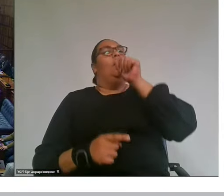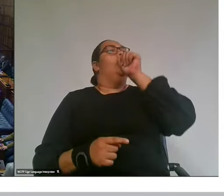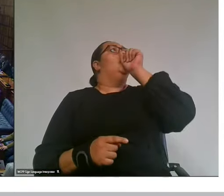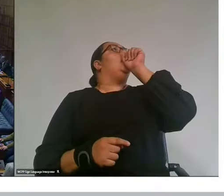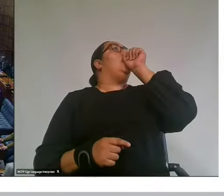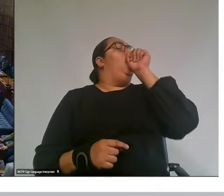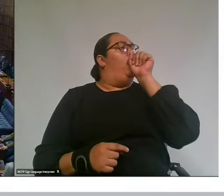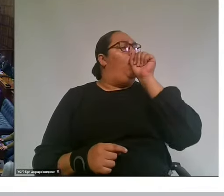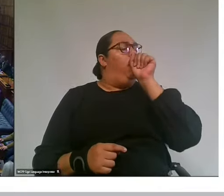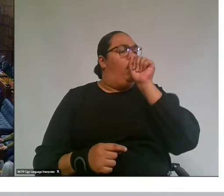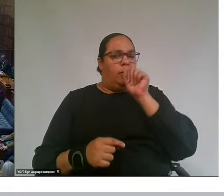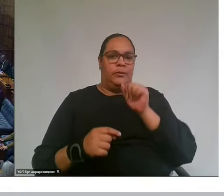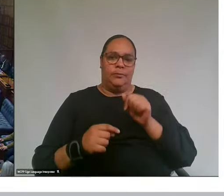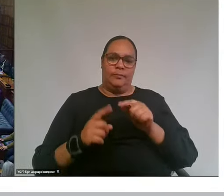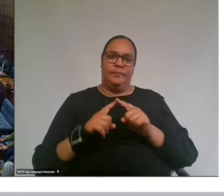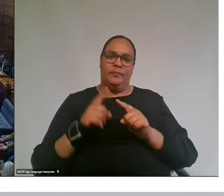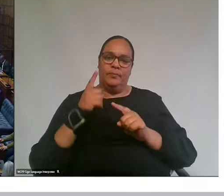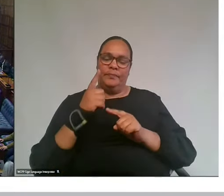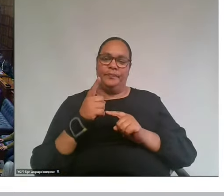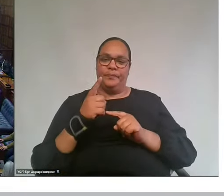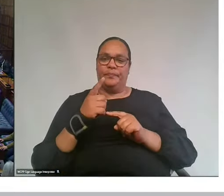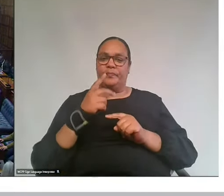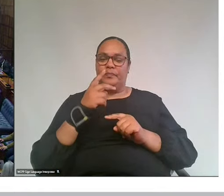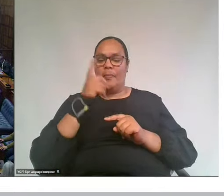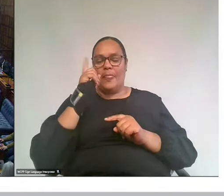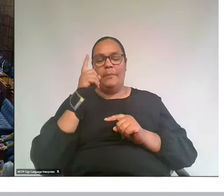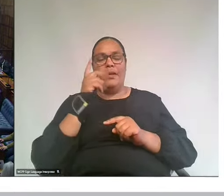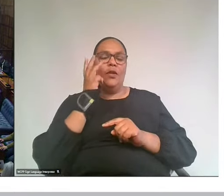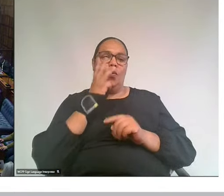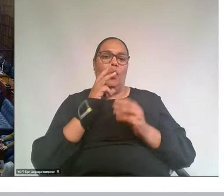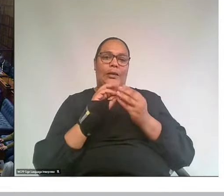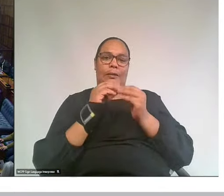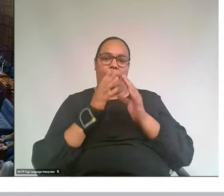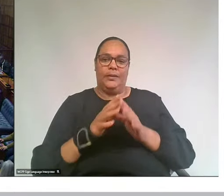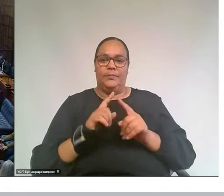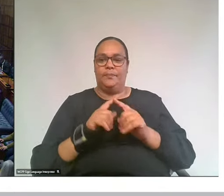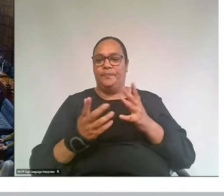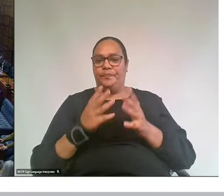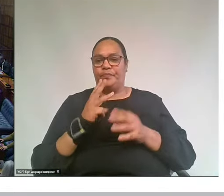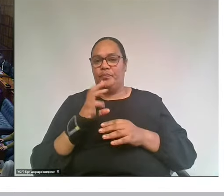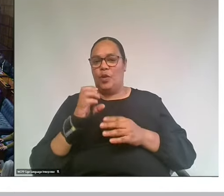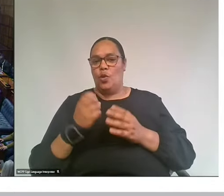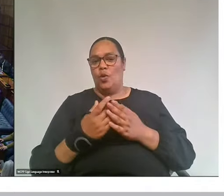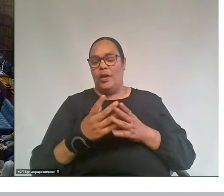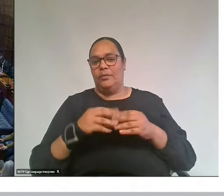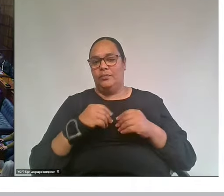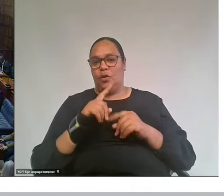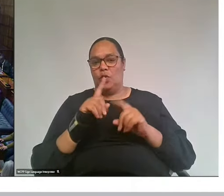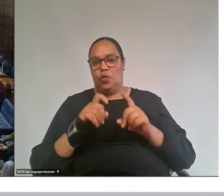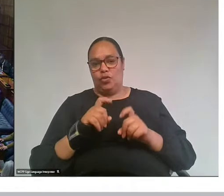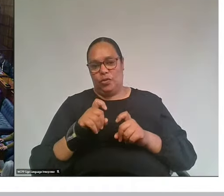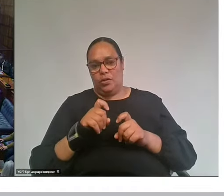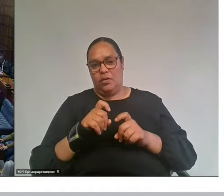Black wine Growers and black wine makers um perhaps if West grow could take that question and um perhaps also talk about the